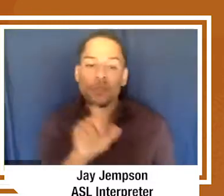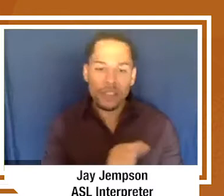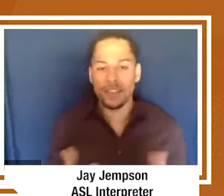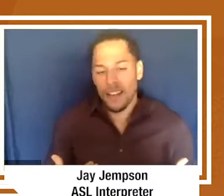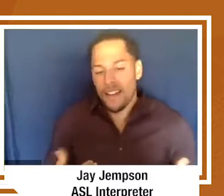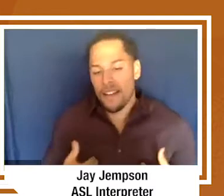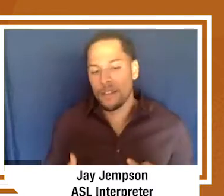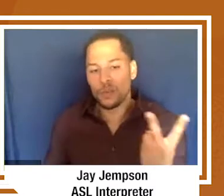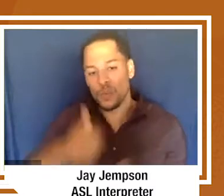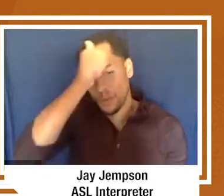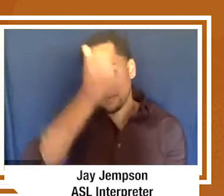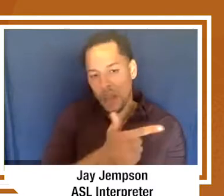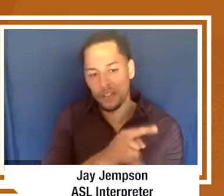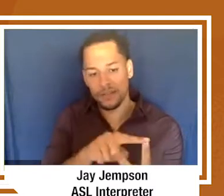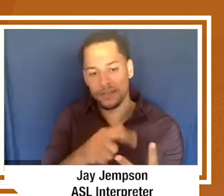Germany and the other is in Atlanta.